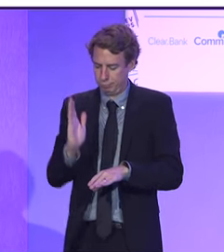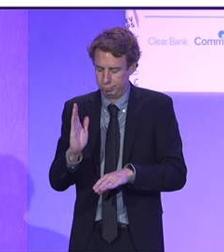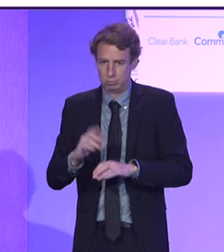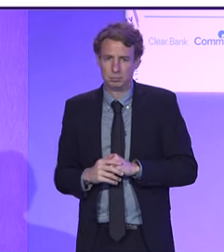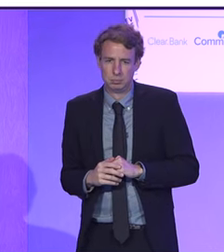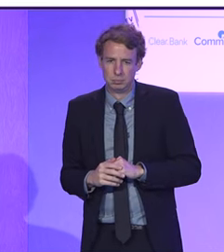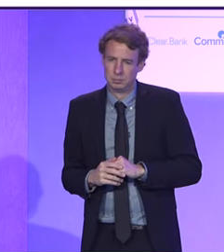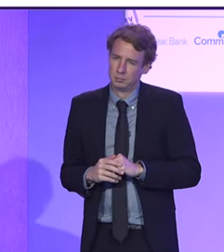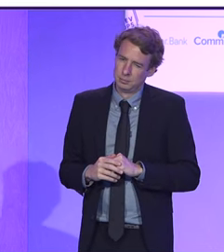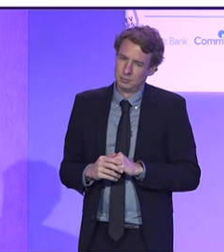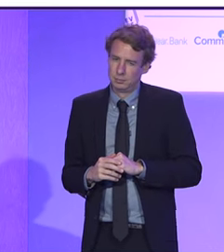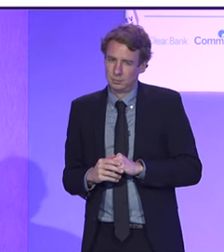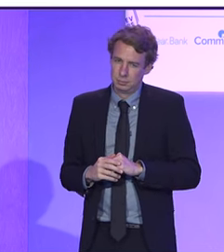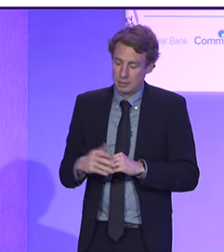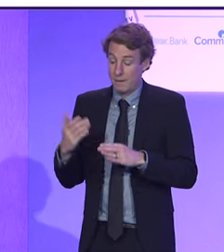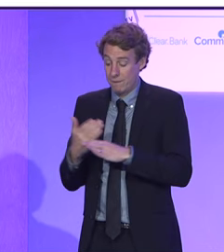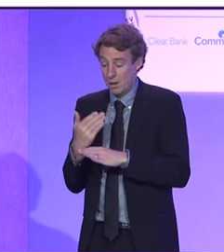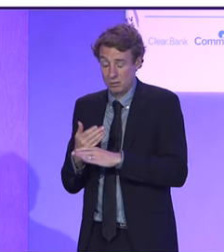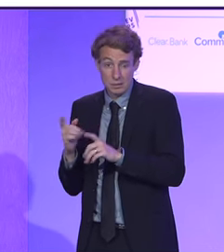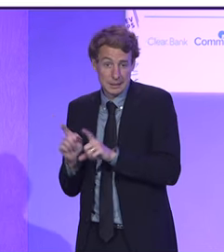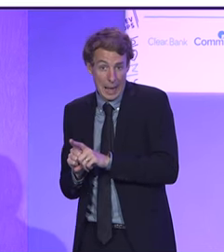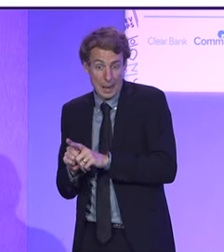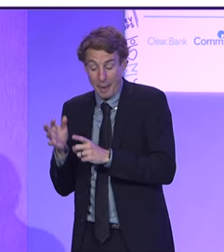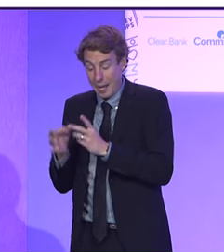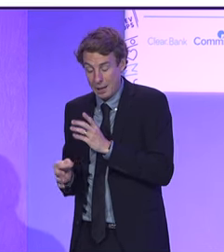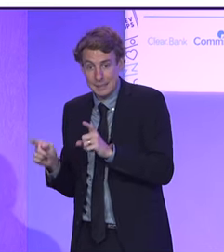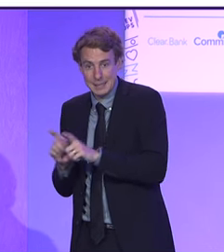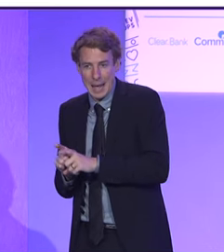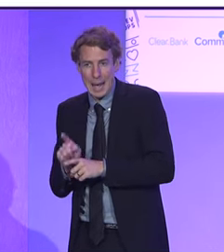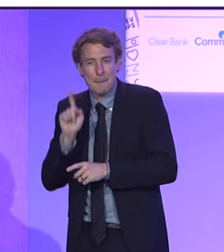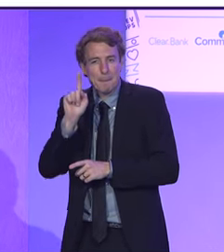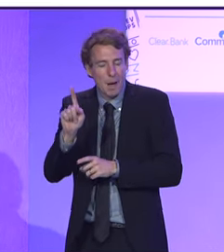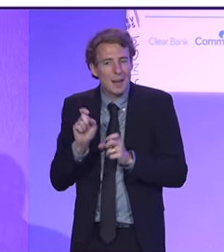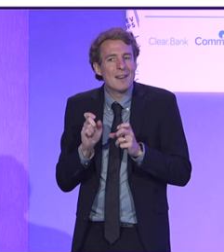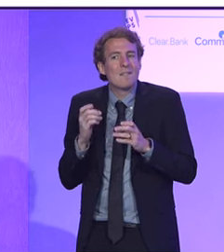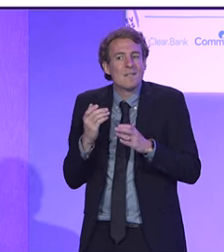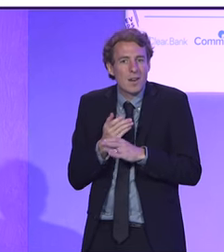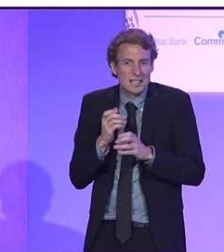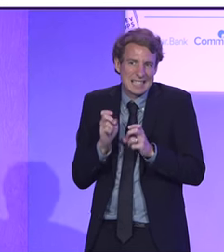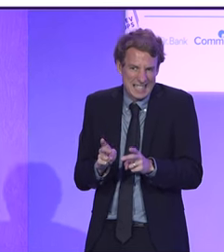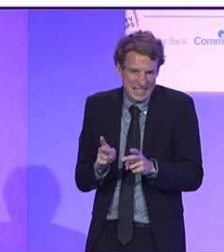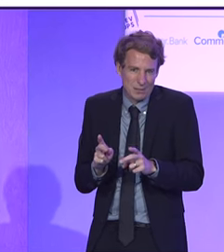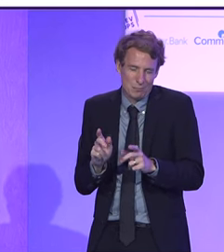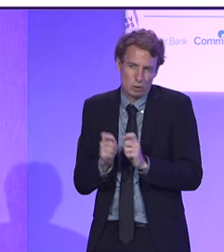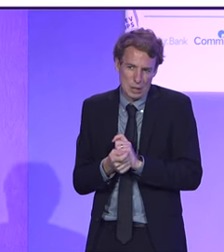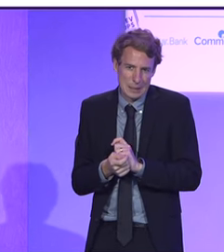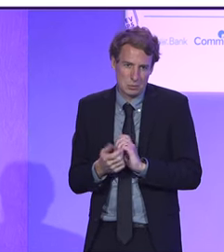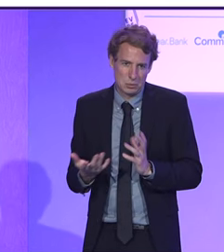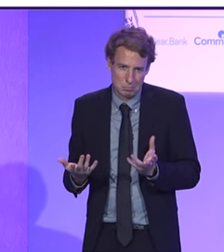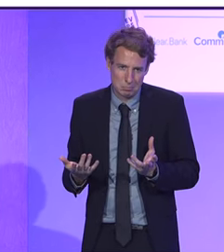the elements and the function are still the same. Now, if you change the function of a system, so let's